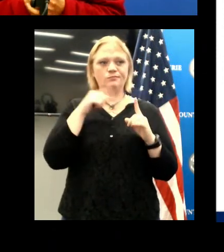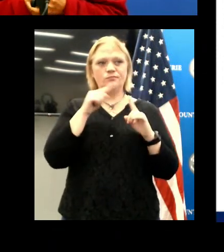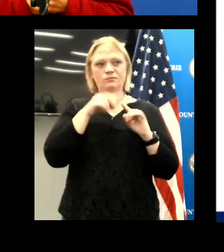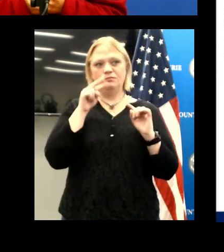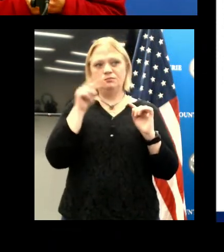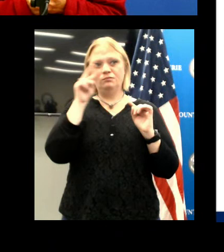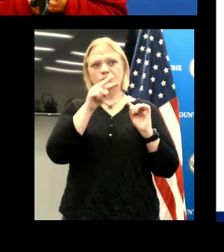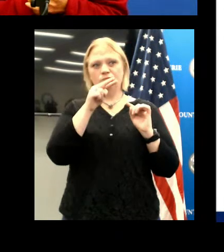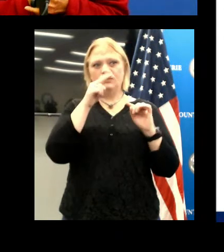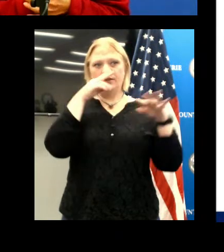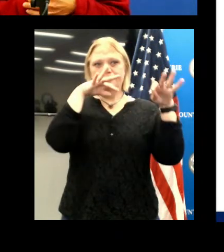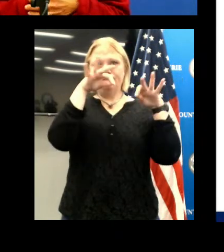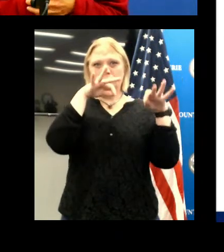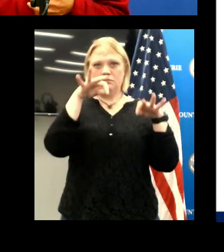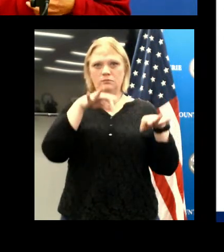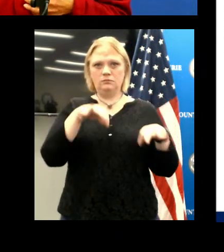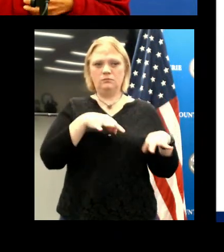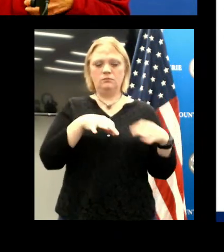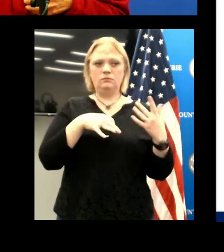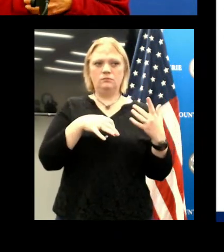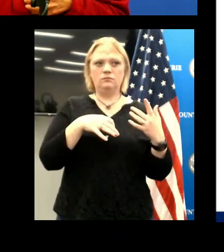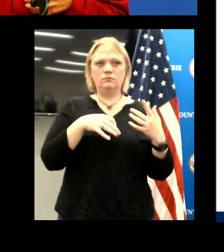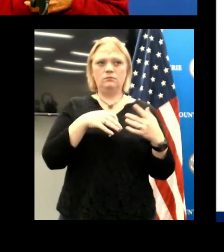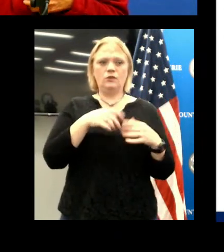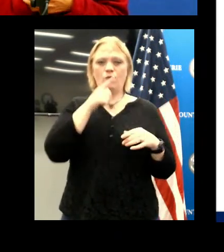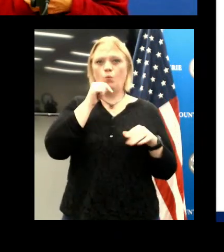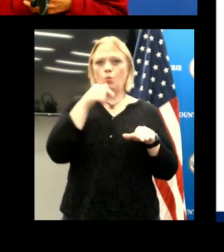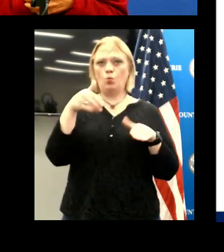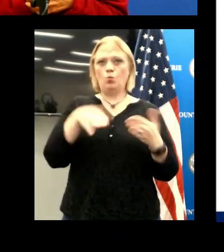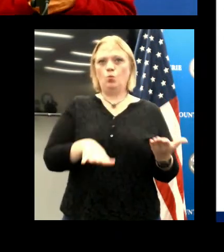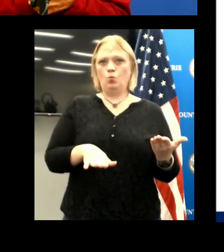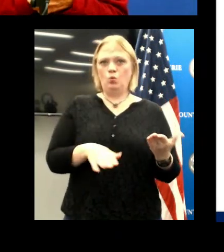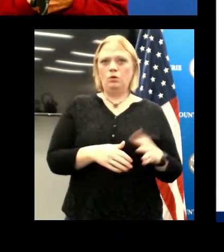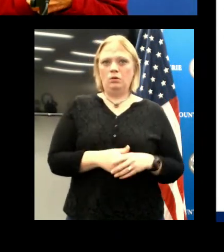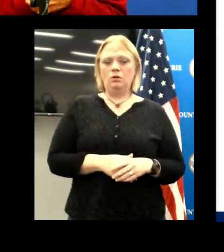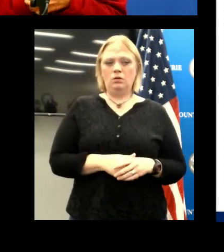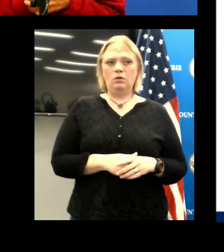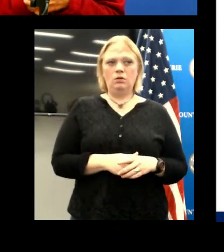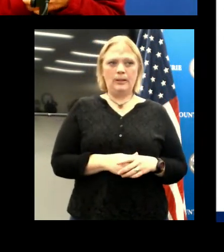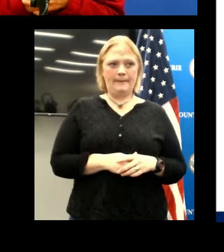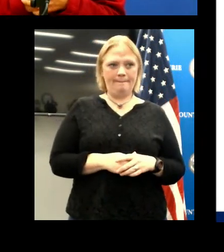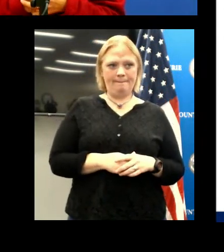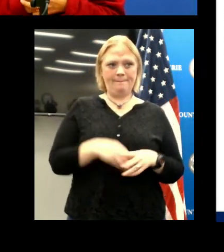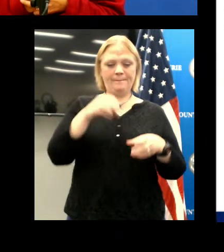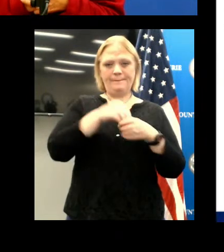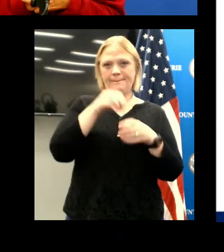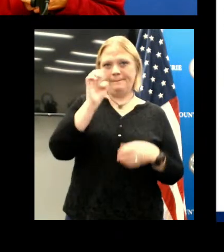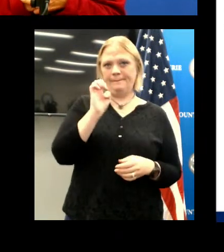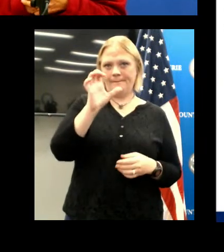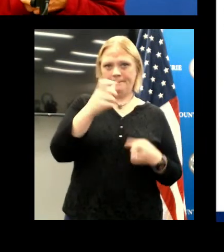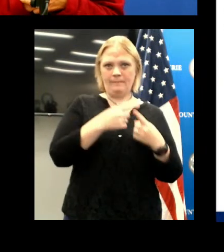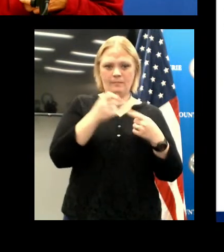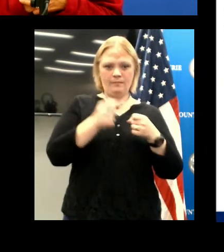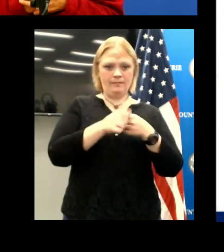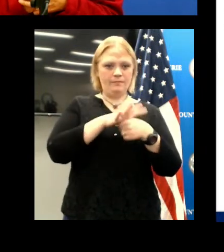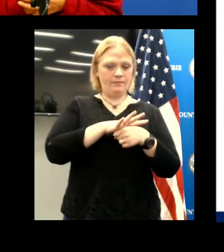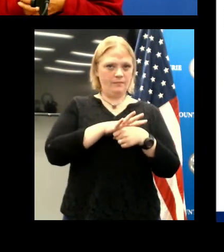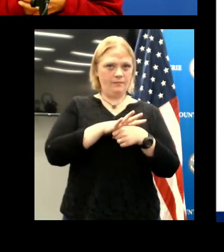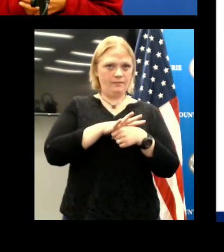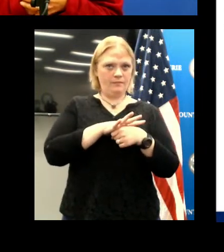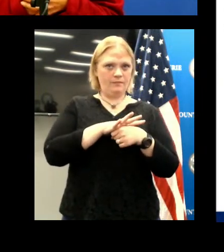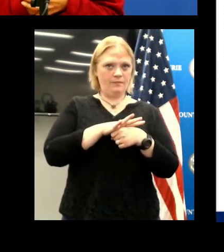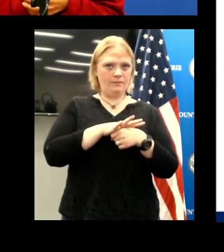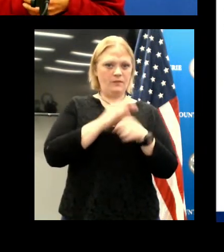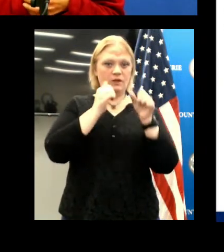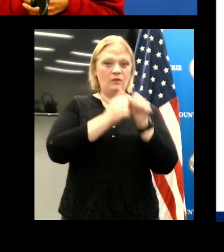of the lives lost to COVID-19, and this is looking at the mortality in Erie County from COVID-19